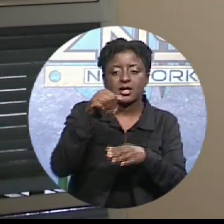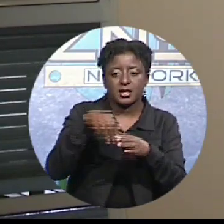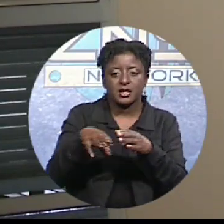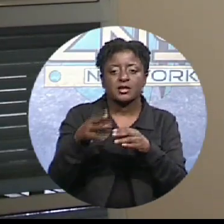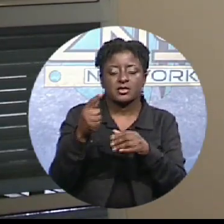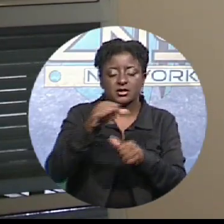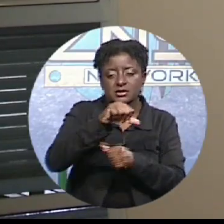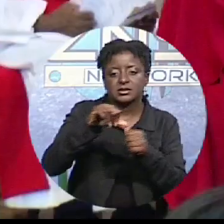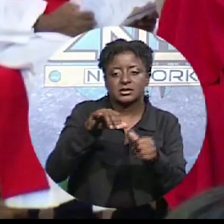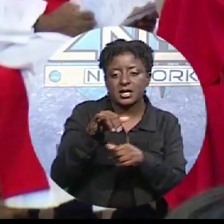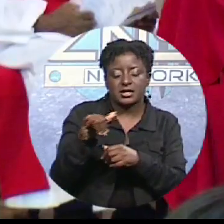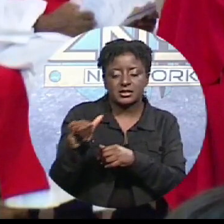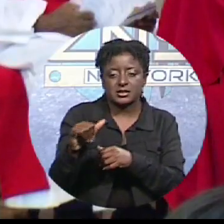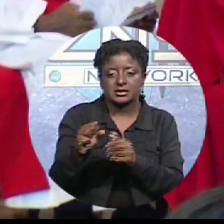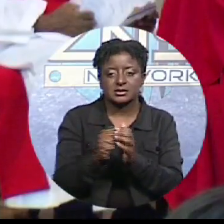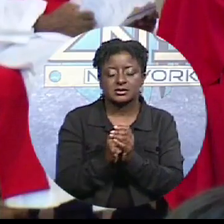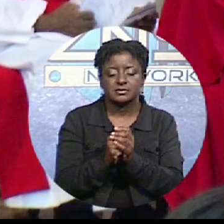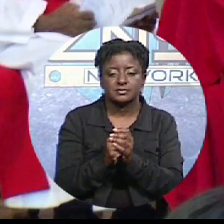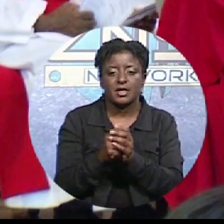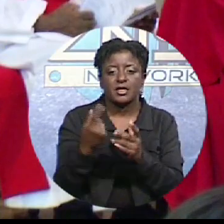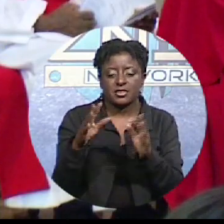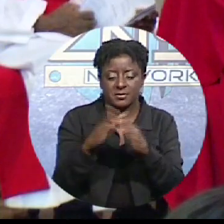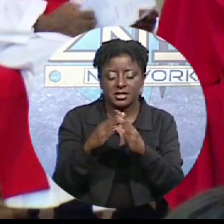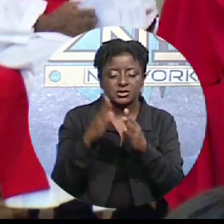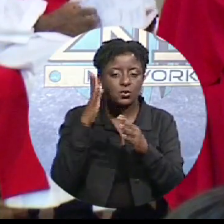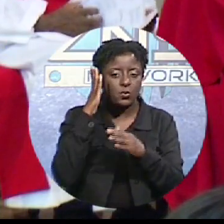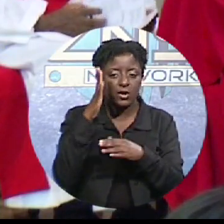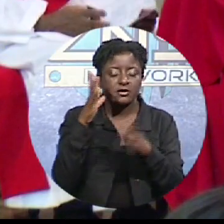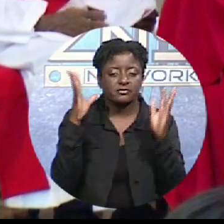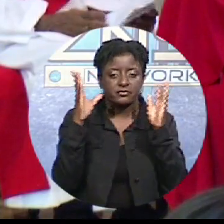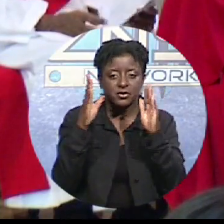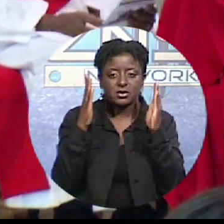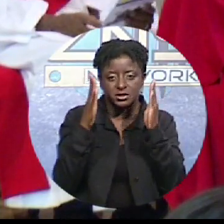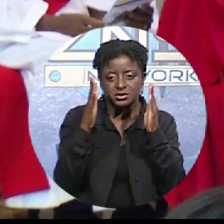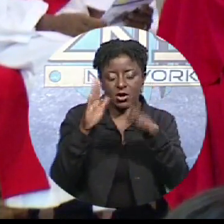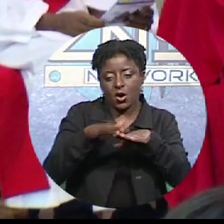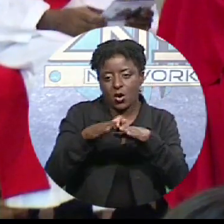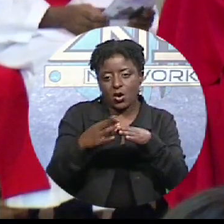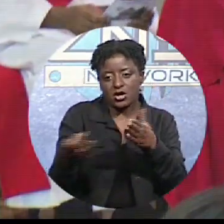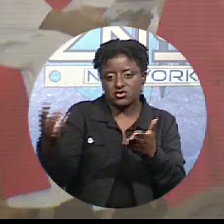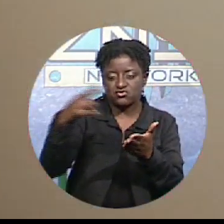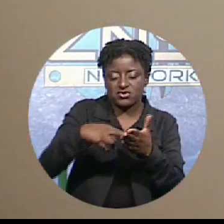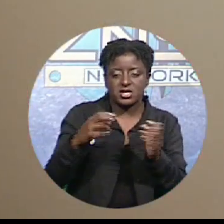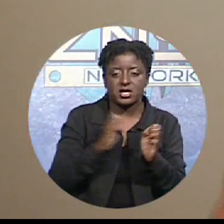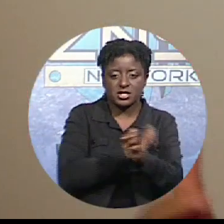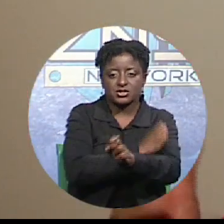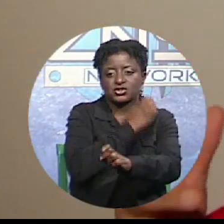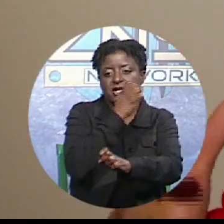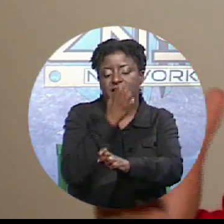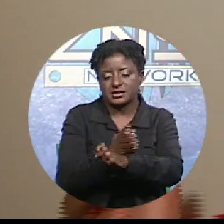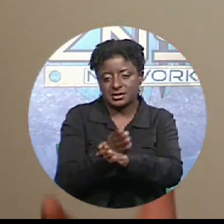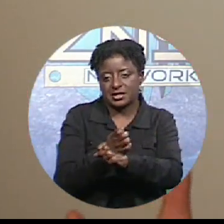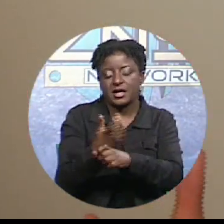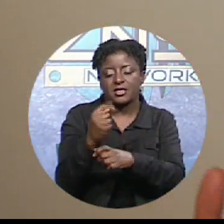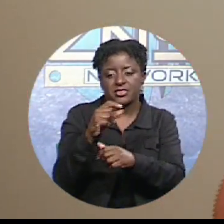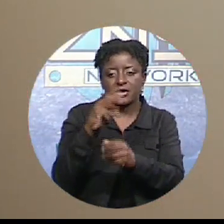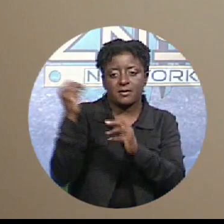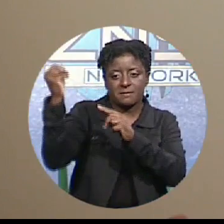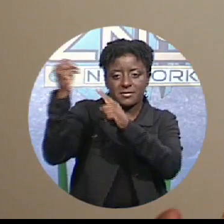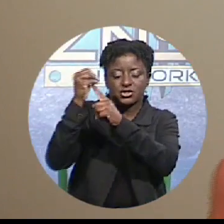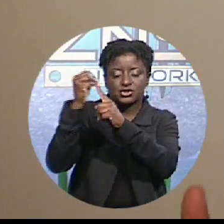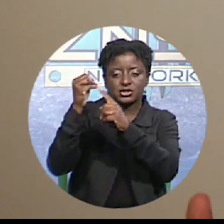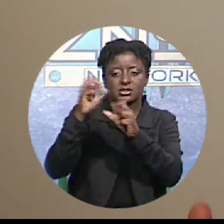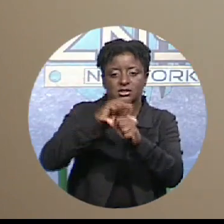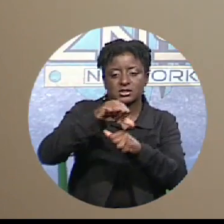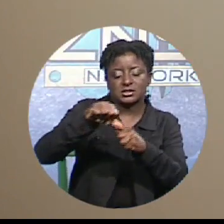in the societies. He said the meetings will focus on re-energizing the mission societies. I have seen in our region